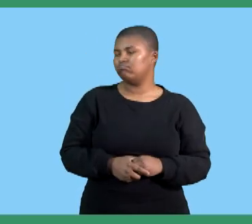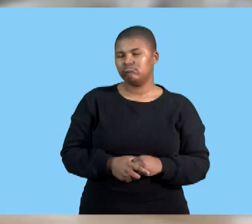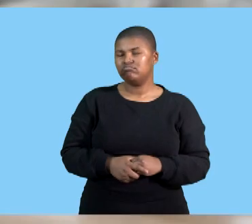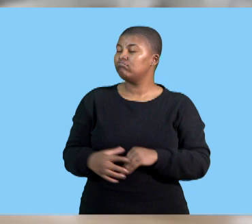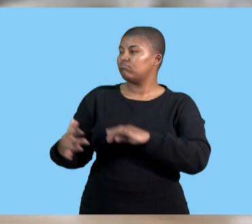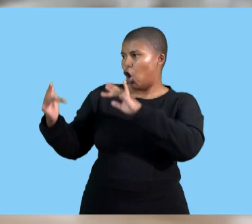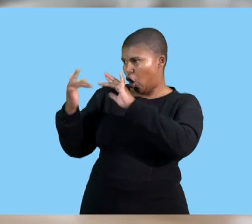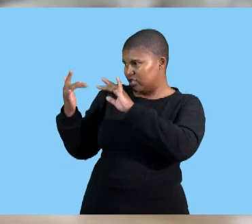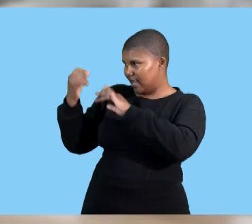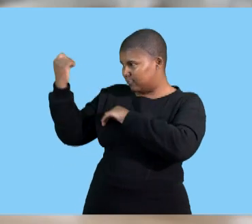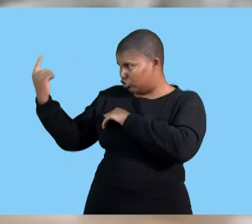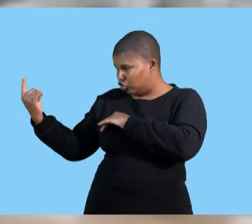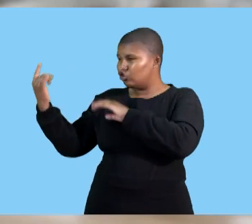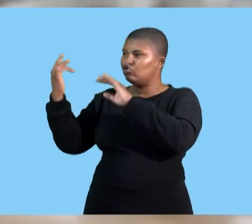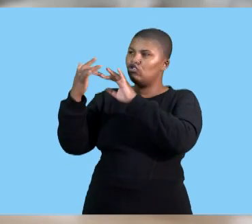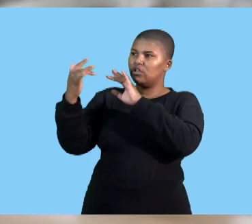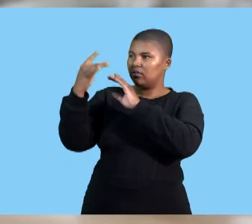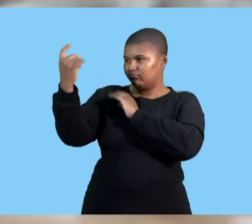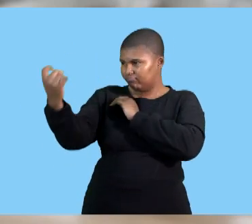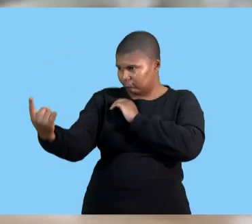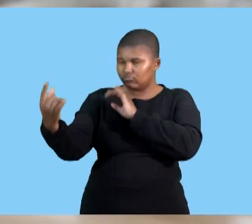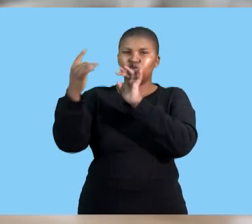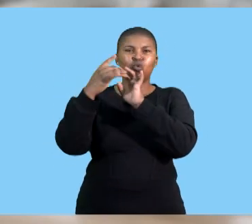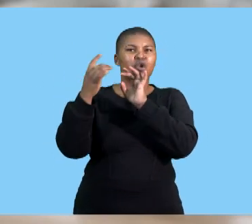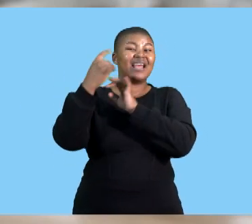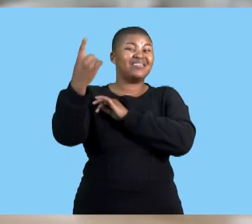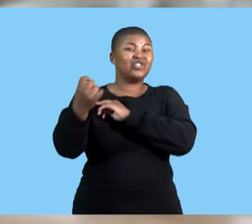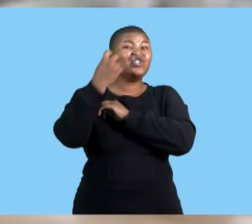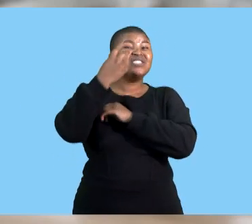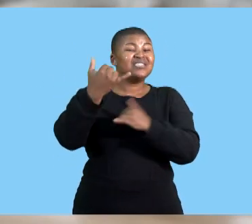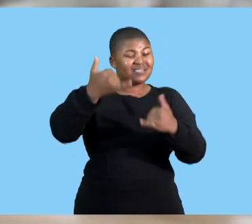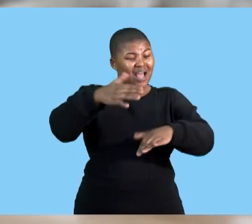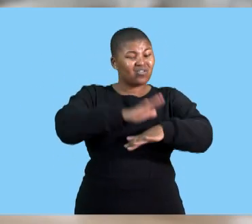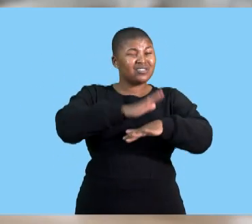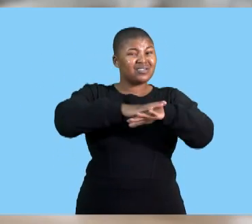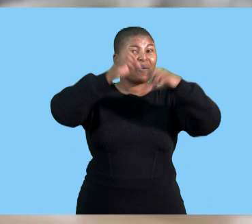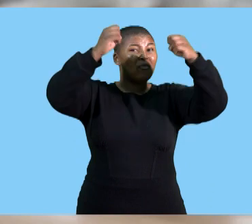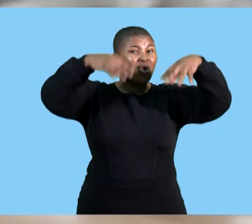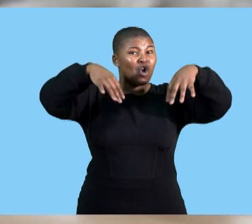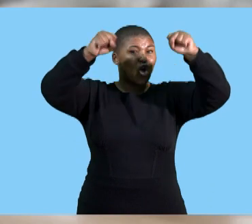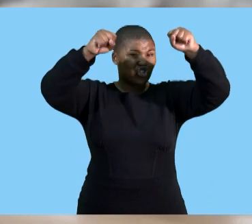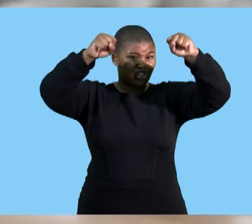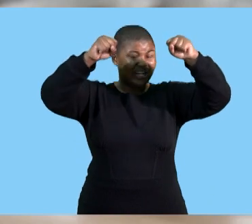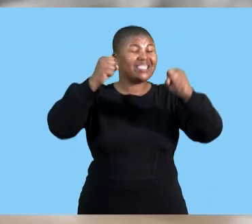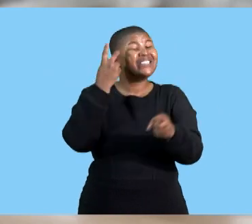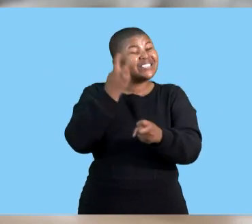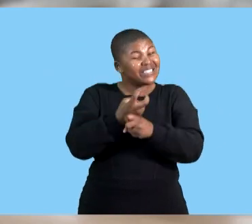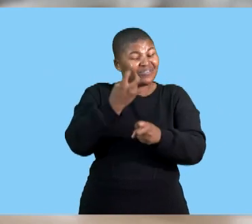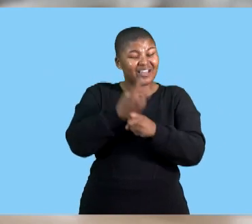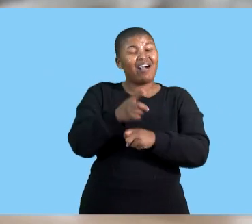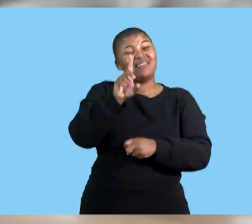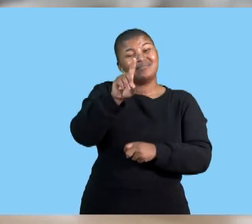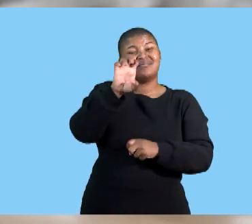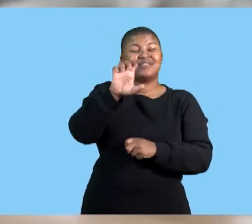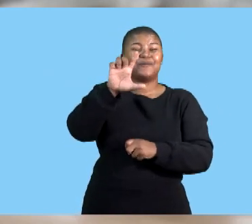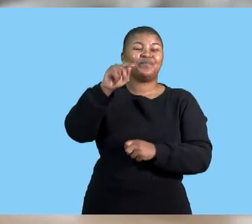say, now with load shedding and all of the problems that we are facing, it is very easy to use the Delphi technique because